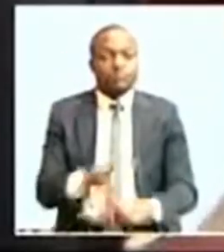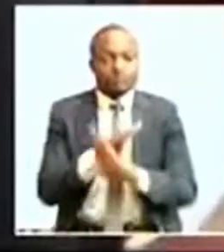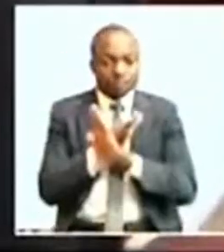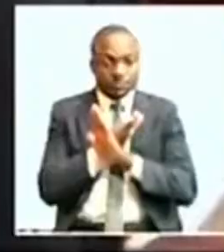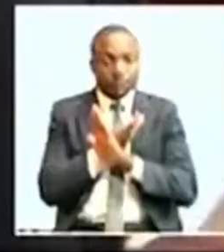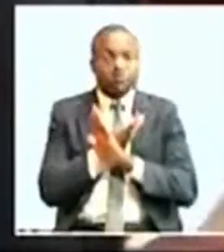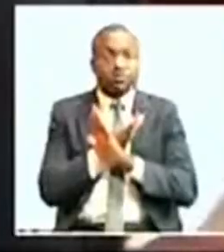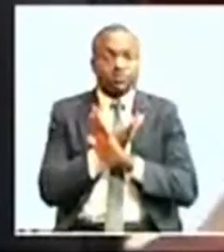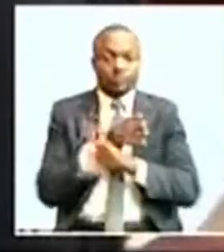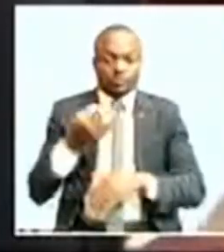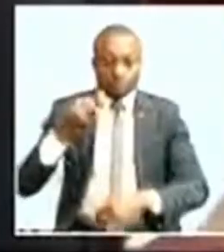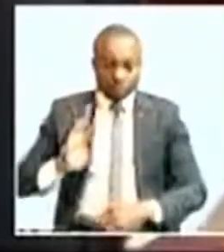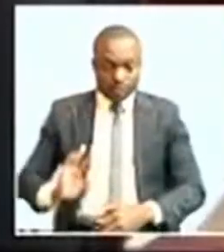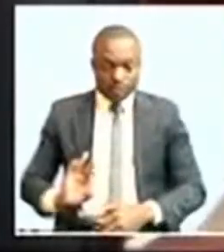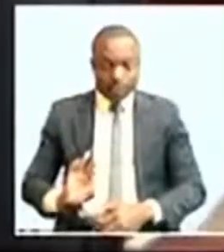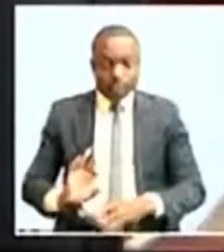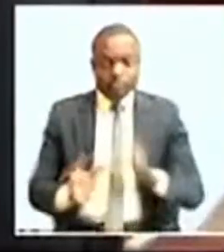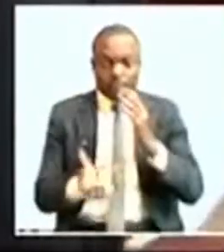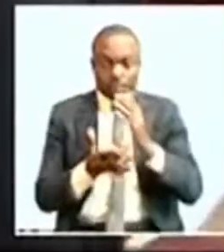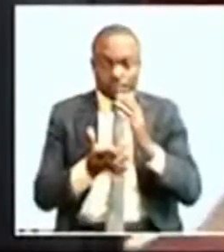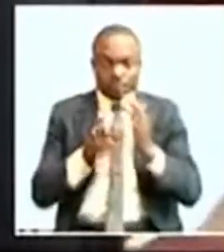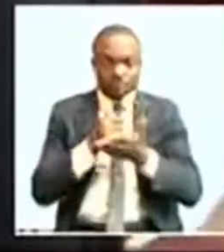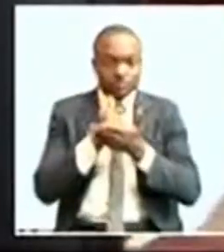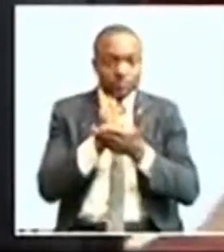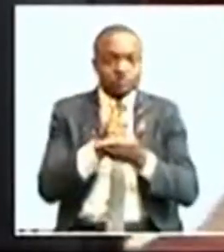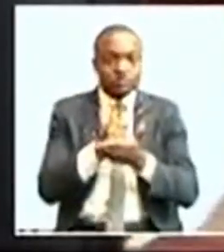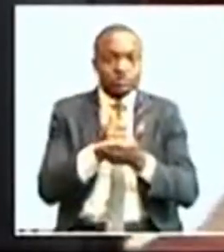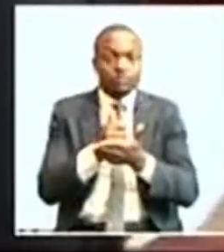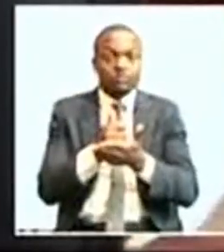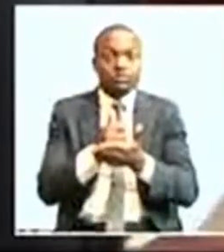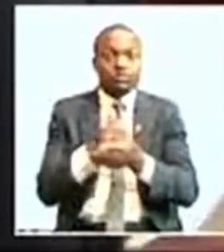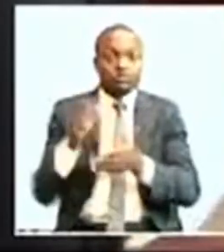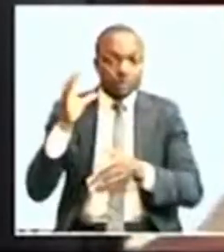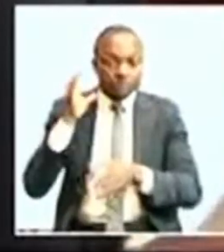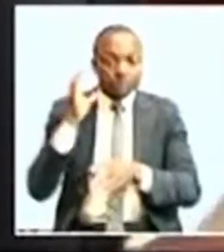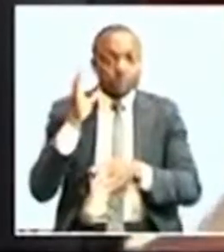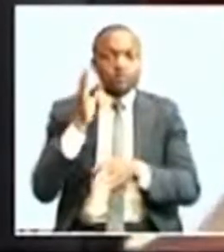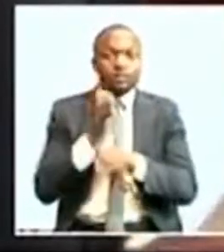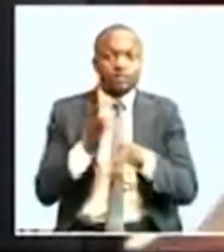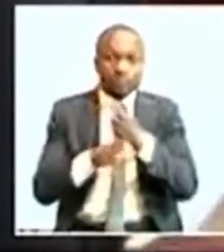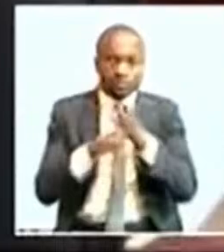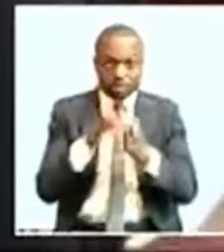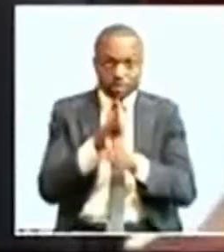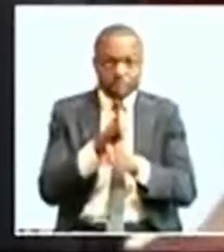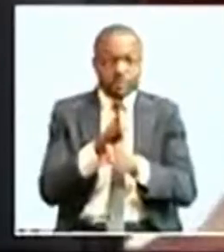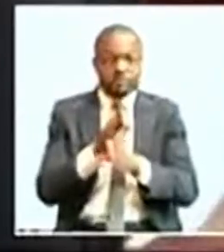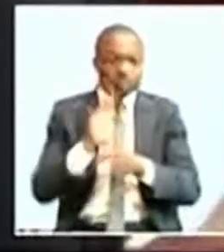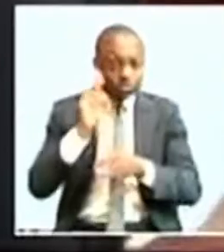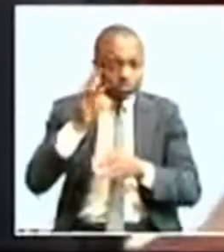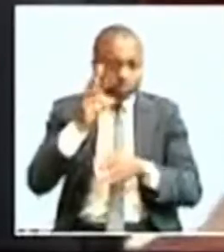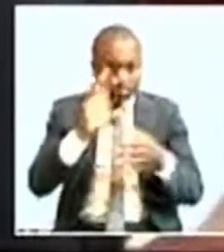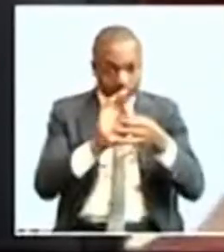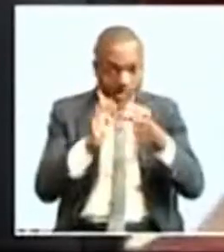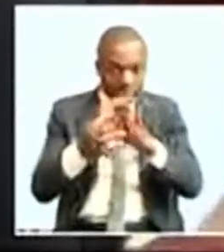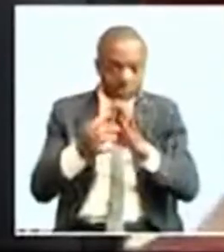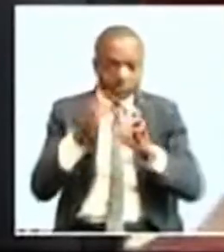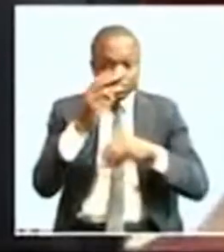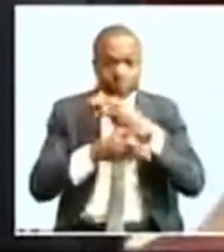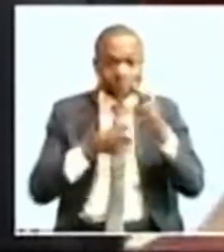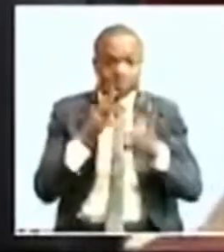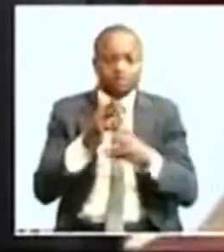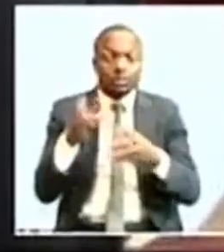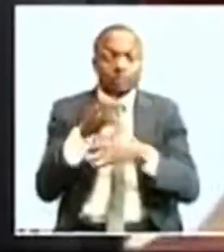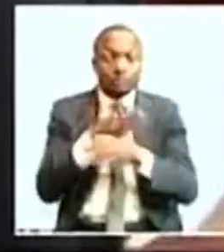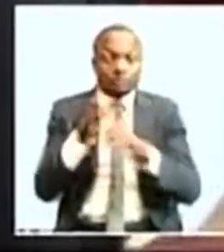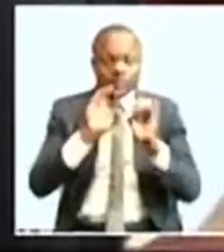Zambia also stands to benefit from the technical assistance and capacity building support, which is going to be coordinated through the World Trade